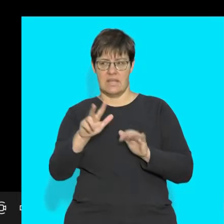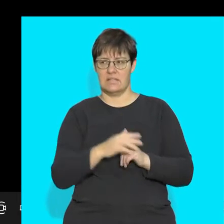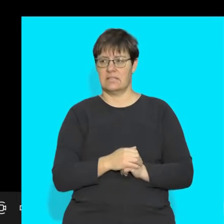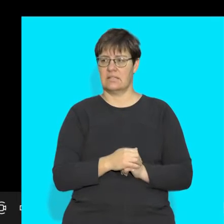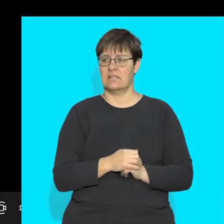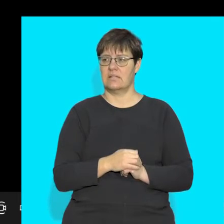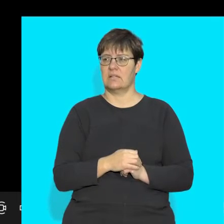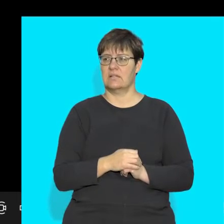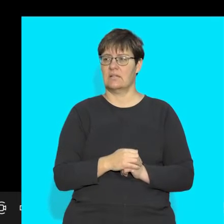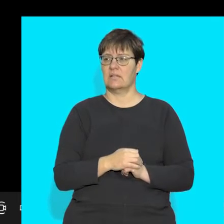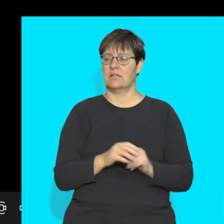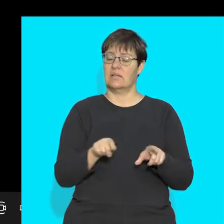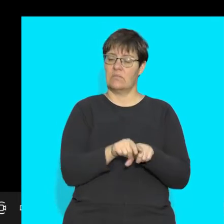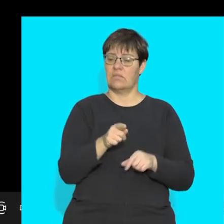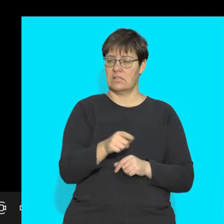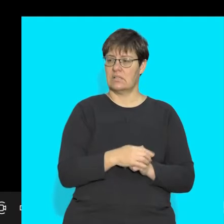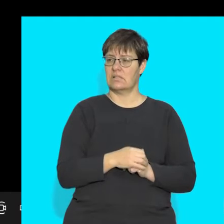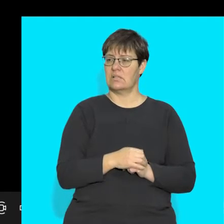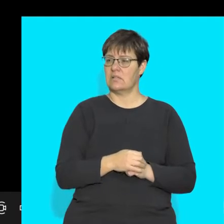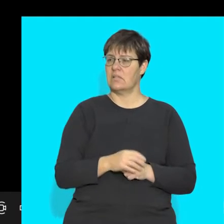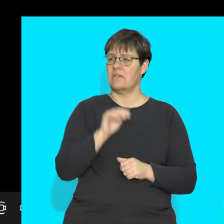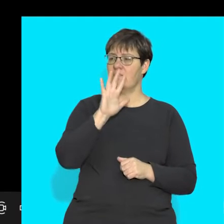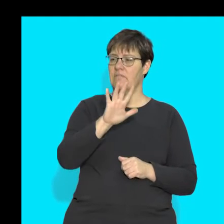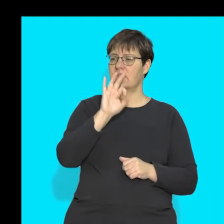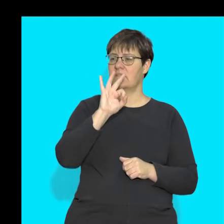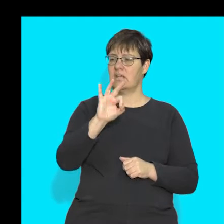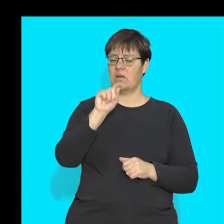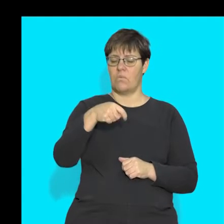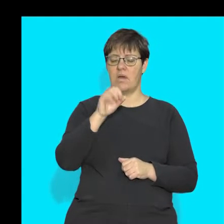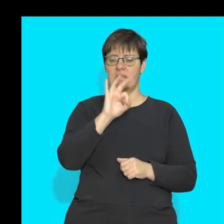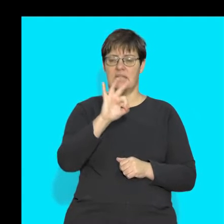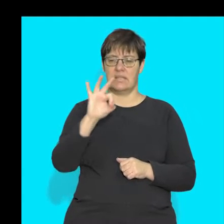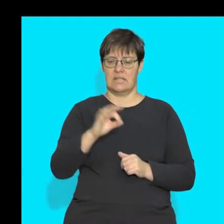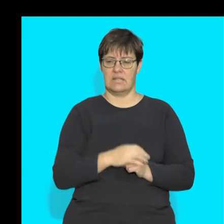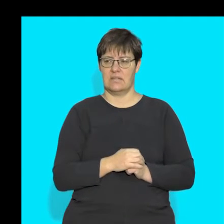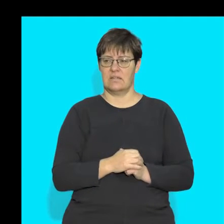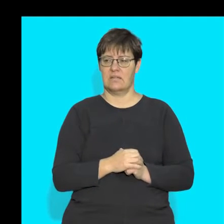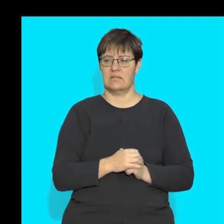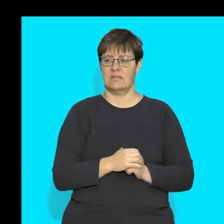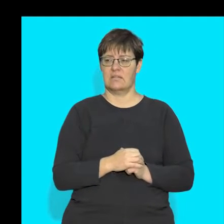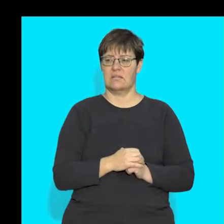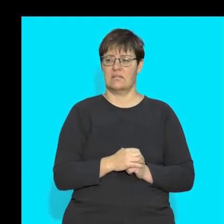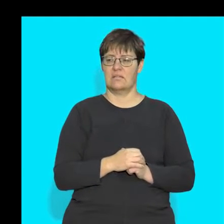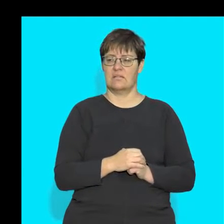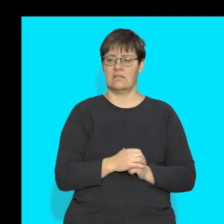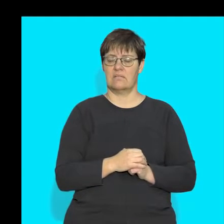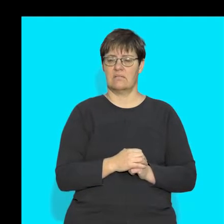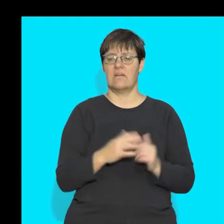8. And we get 53,33. Much faster.